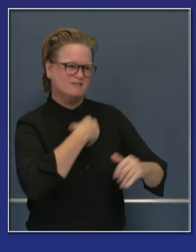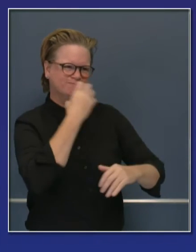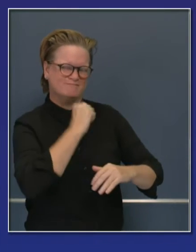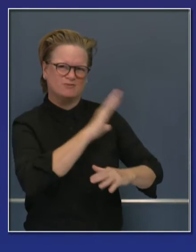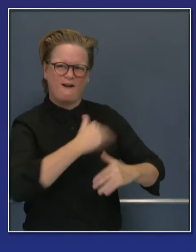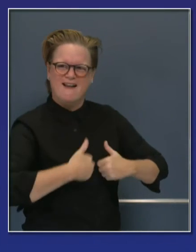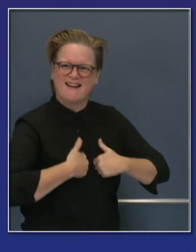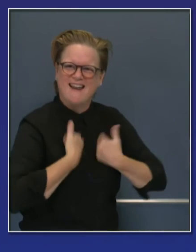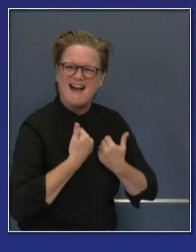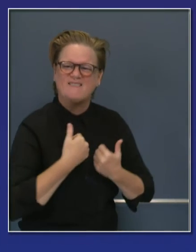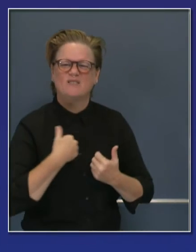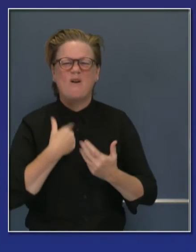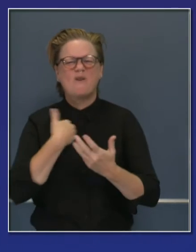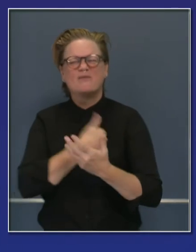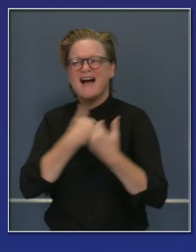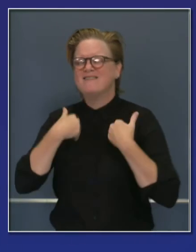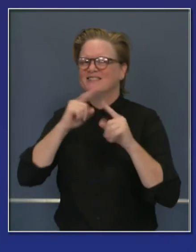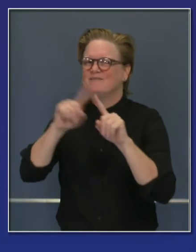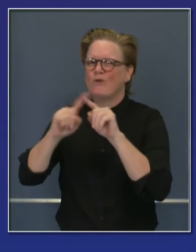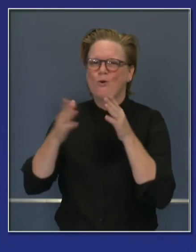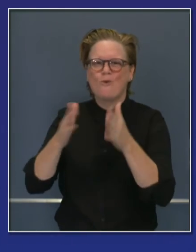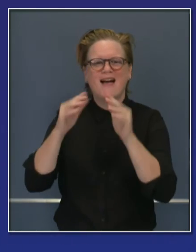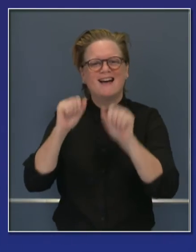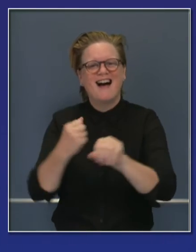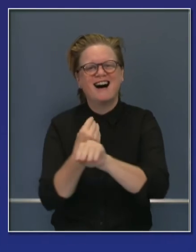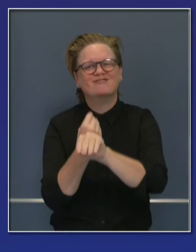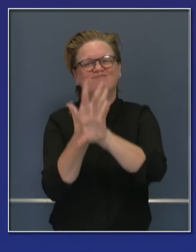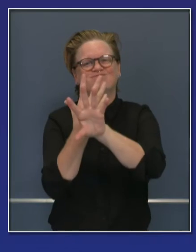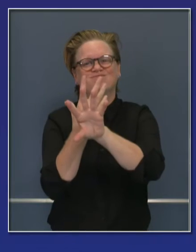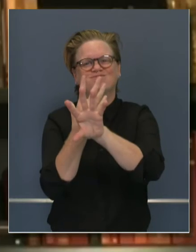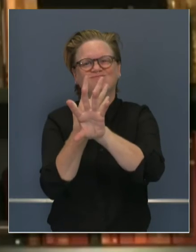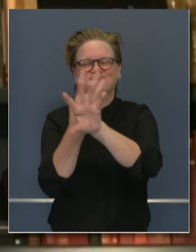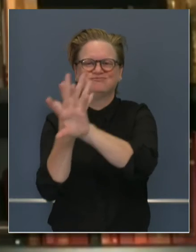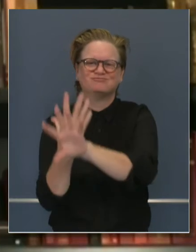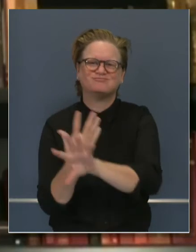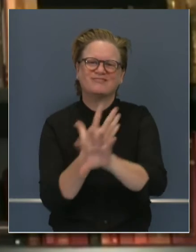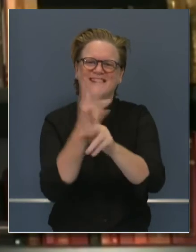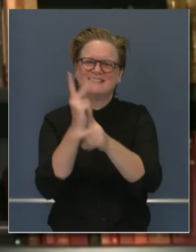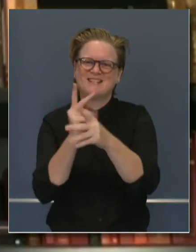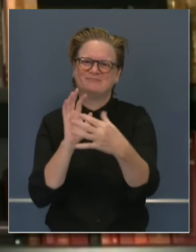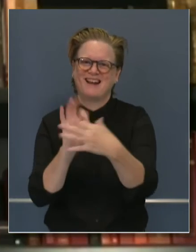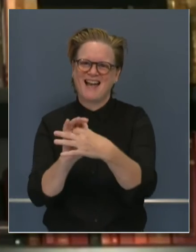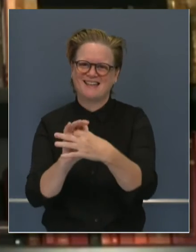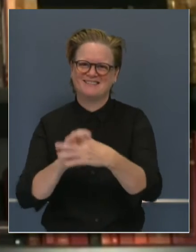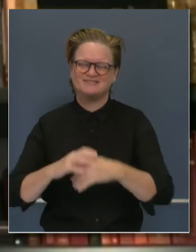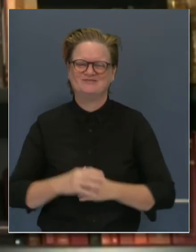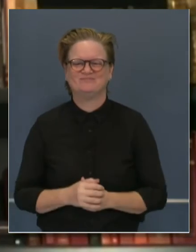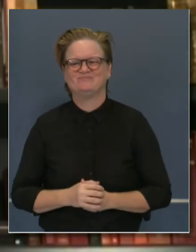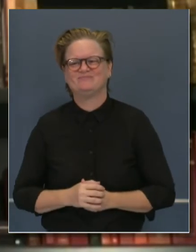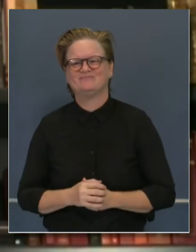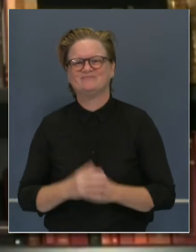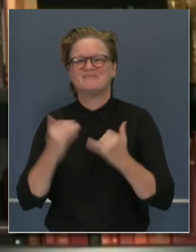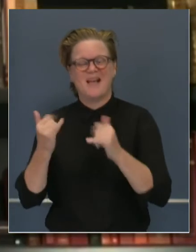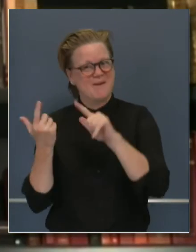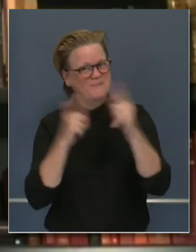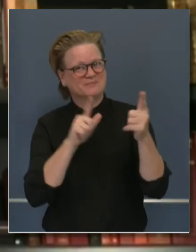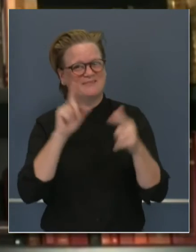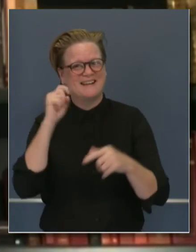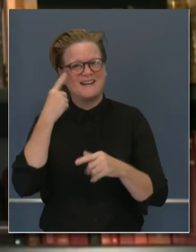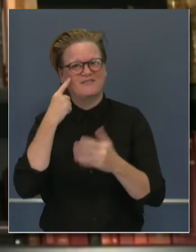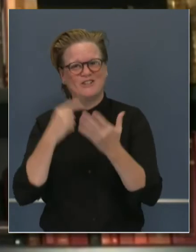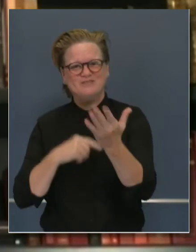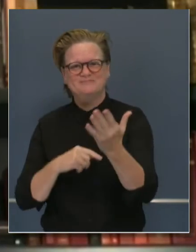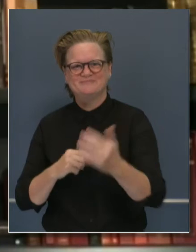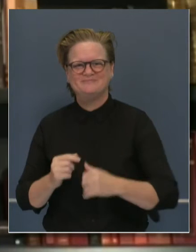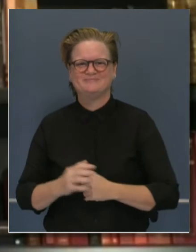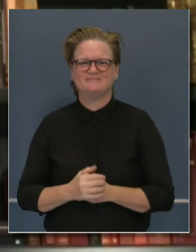So with that, look forward to the questions, and Governor, back to you. Great, thank you. Thank you. Of course, now we're happy to take